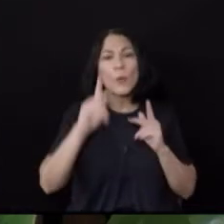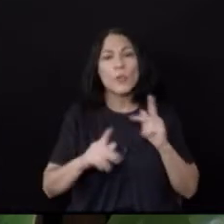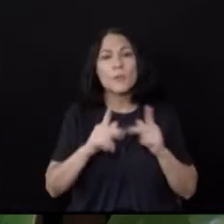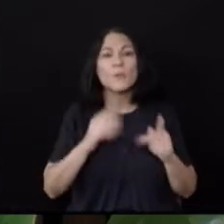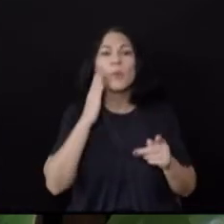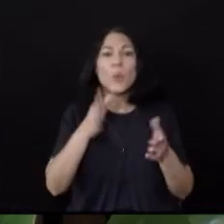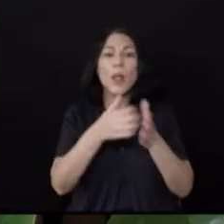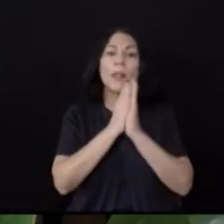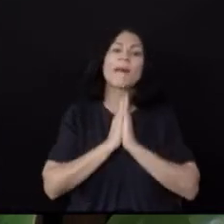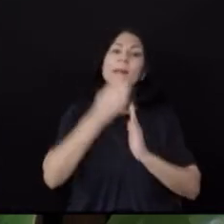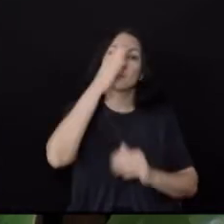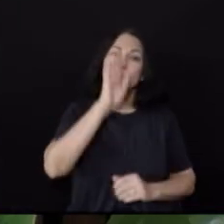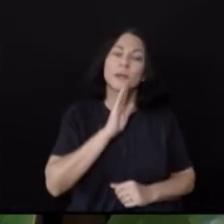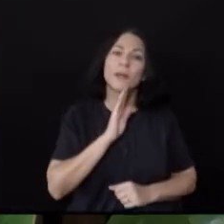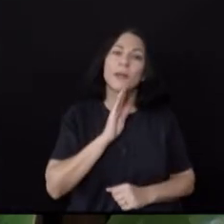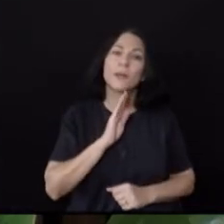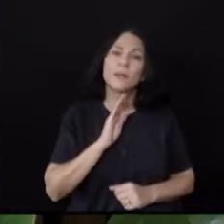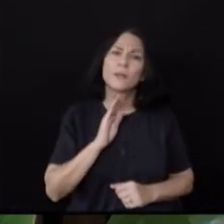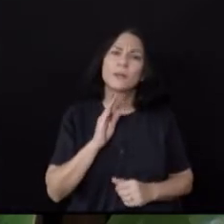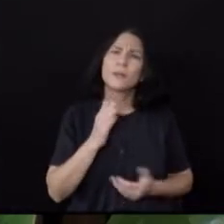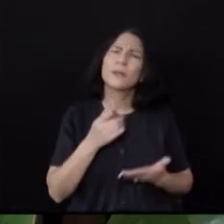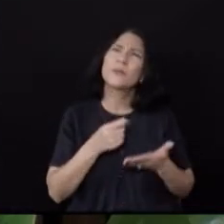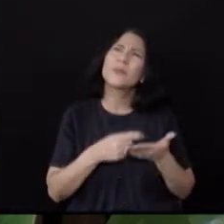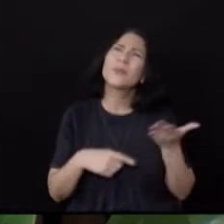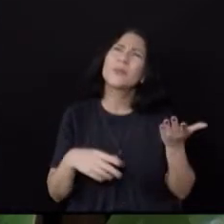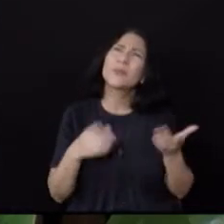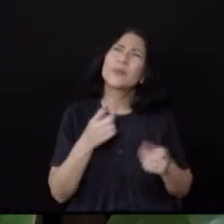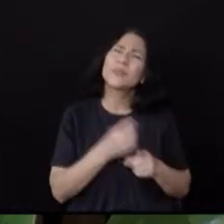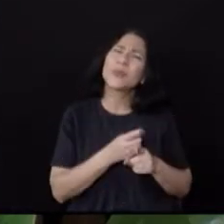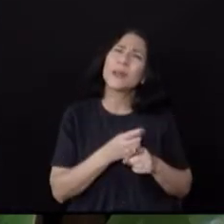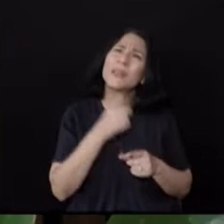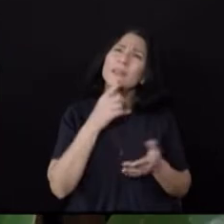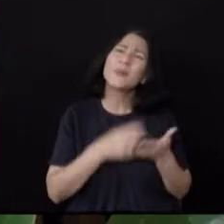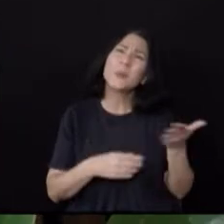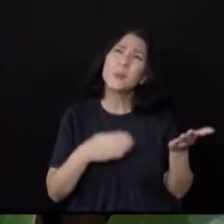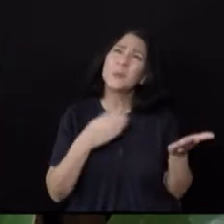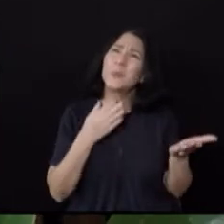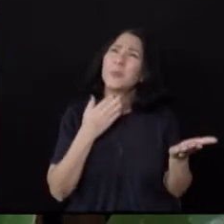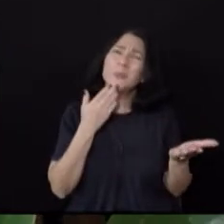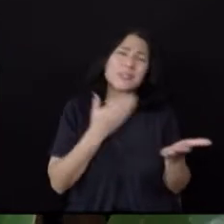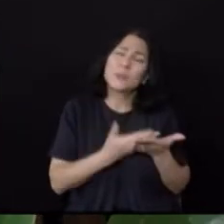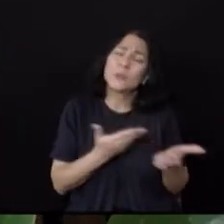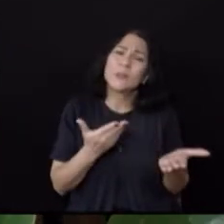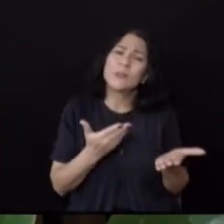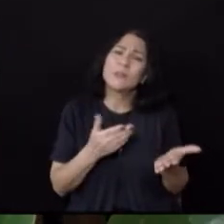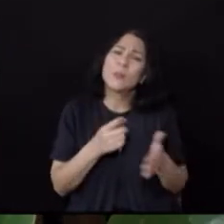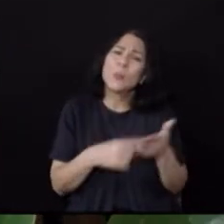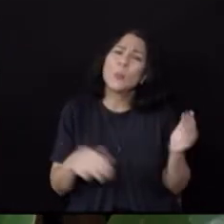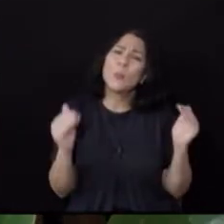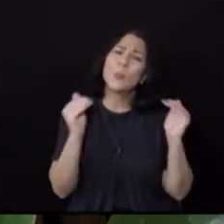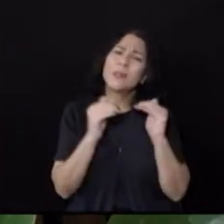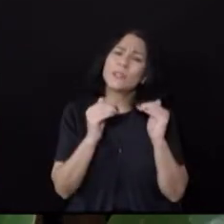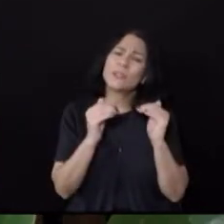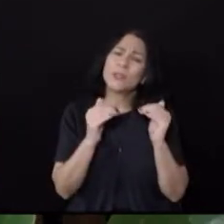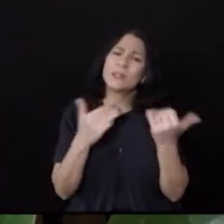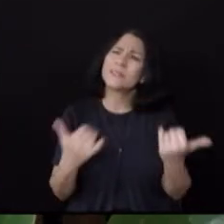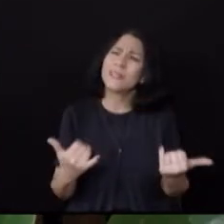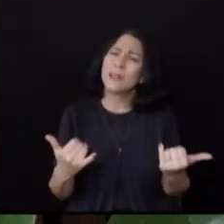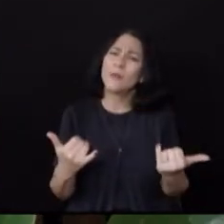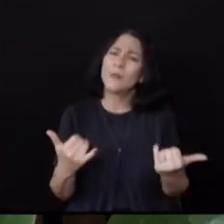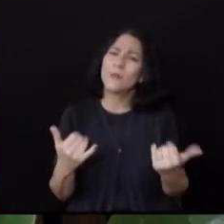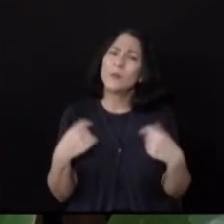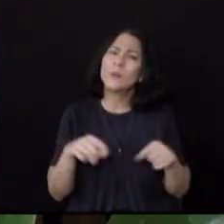ask God, what is right, what is good, what is just in this time?